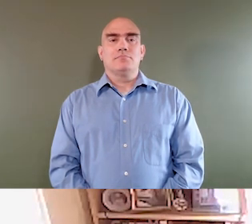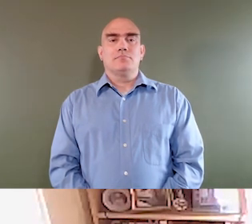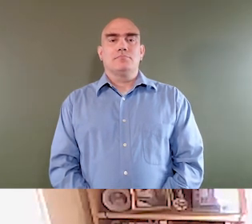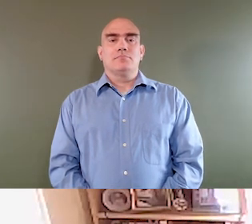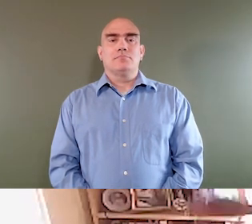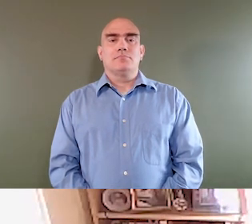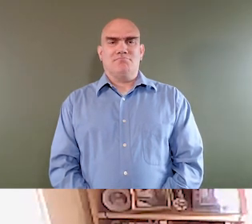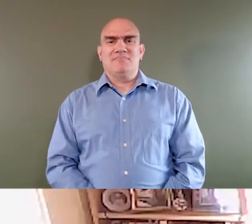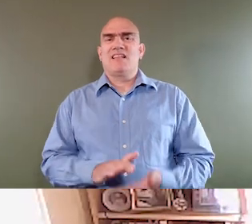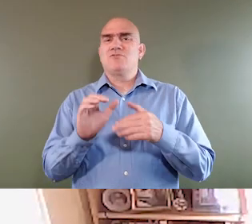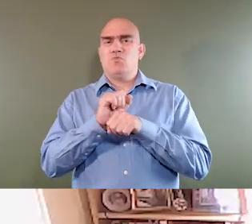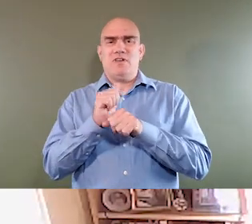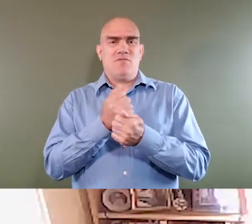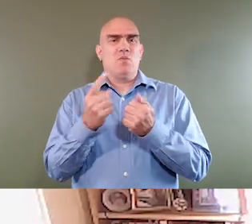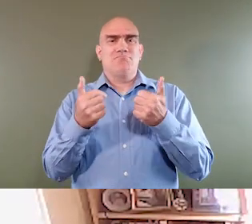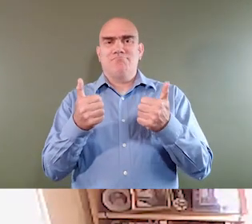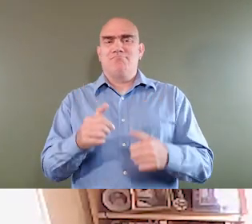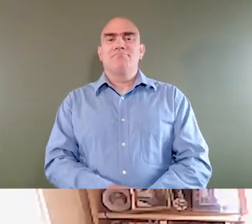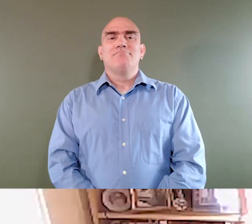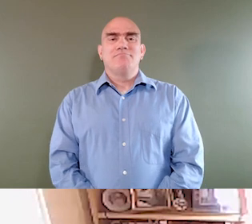Yeah, nice work, everyone.